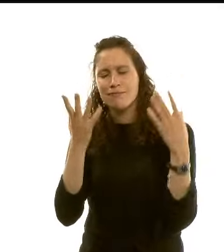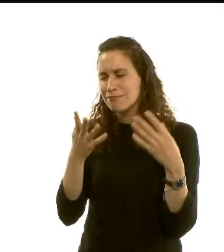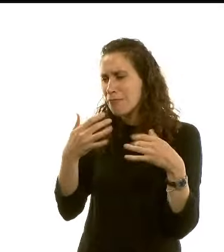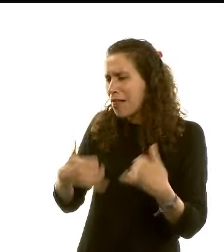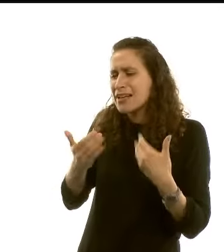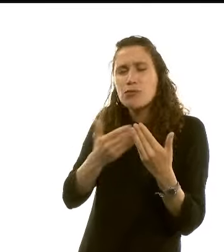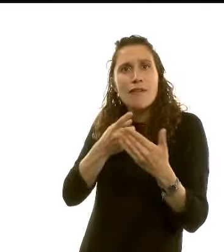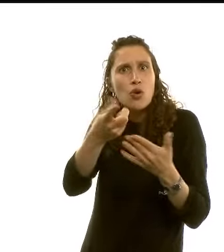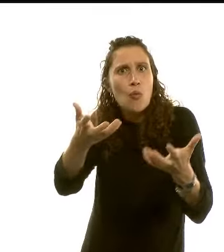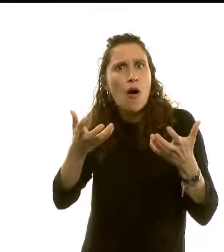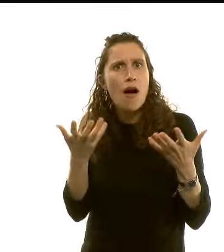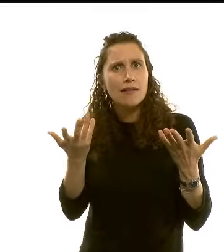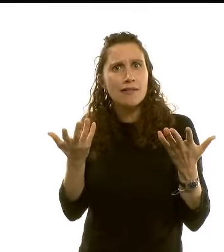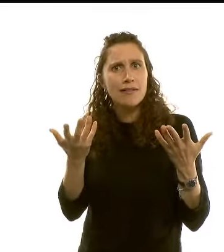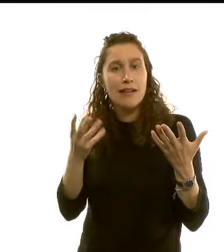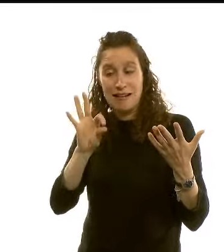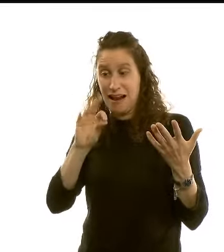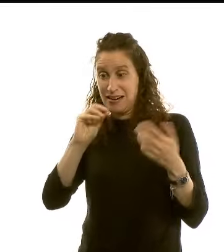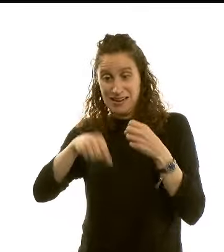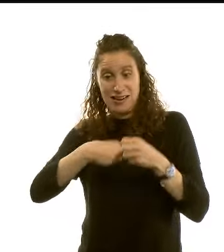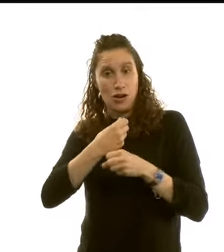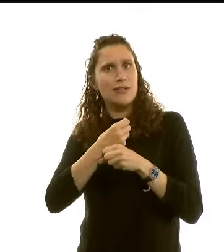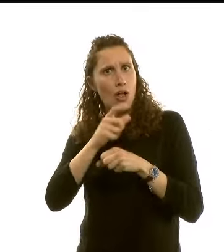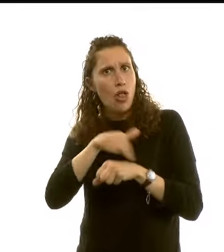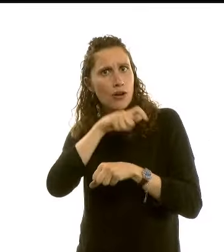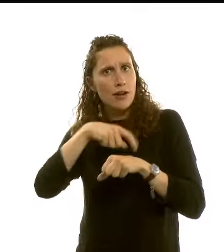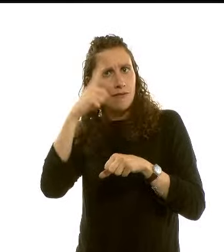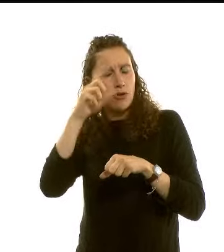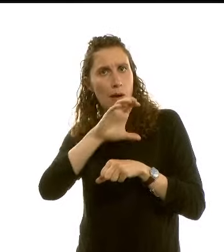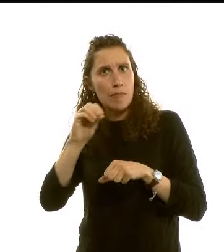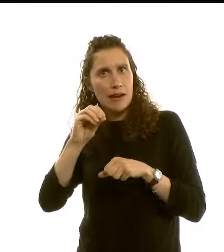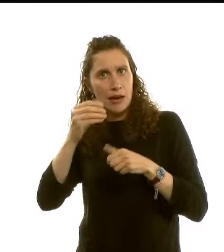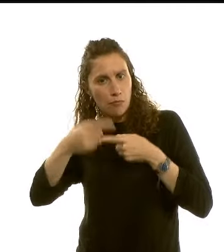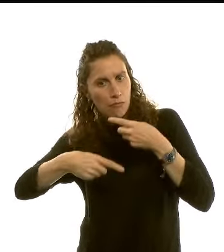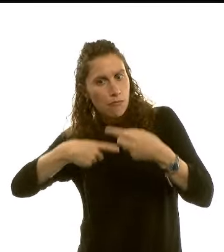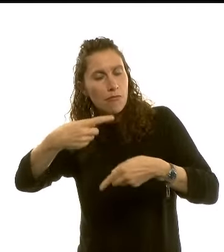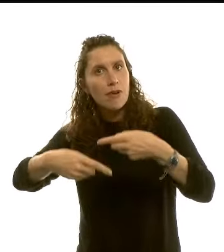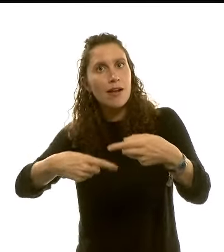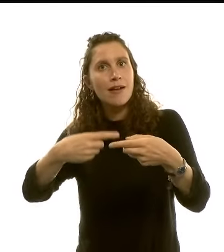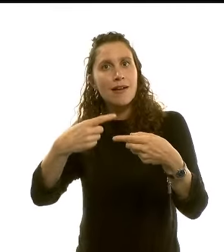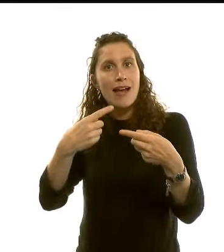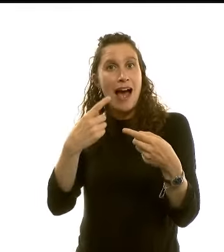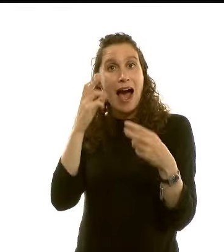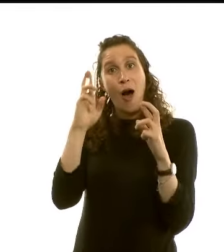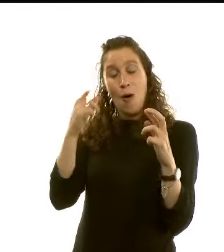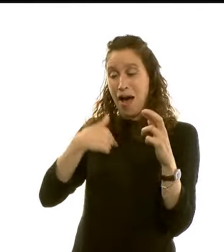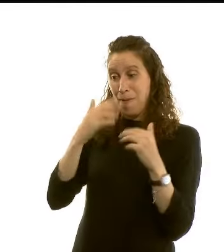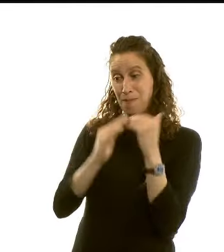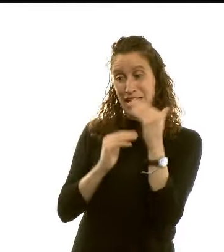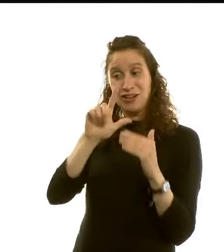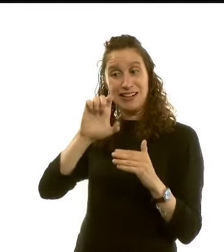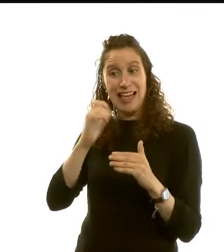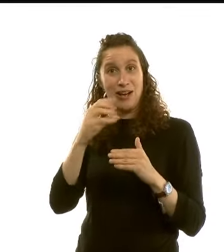be. 90th anniversary, that's a long time for a company to be around, and I really hope that I'm building with Lego bricks when I'm 90.